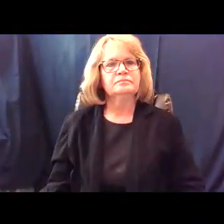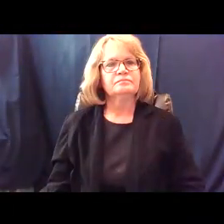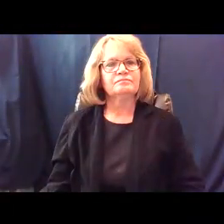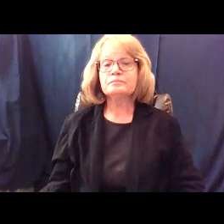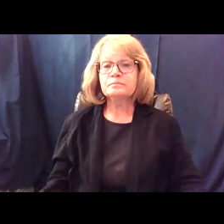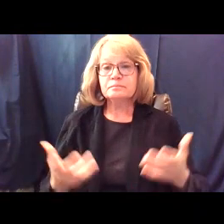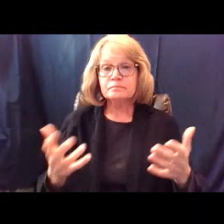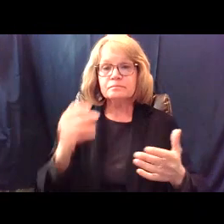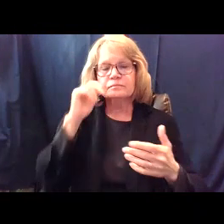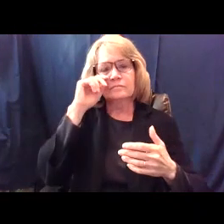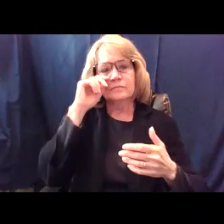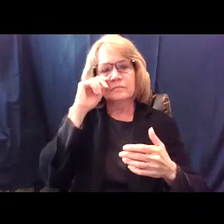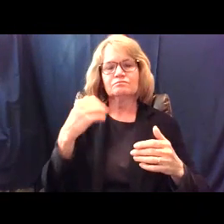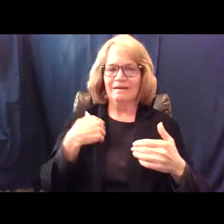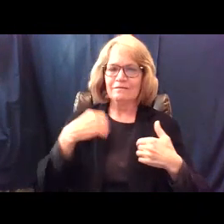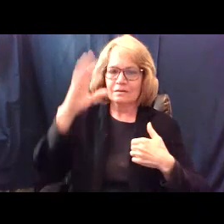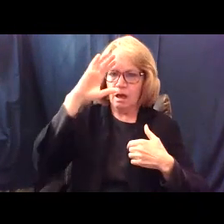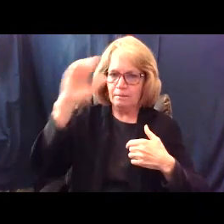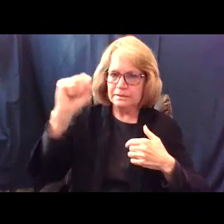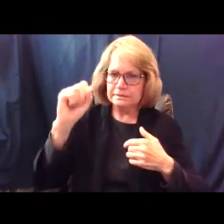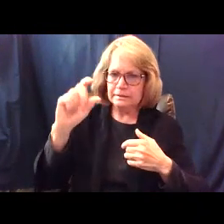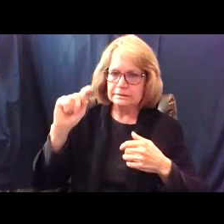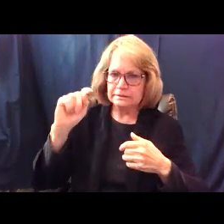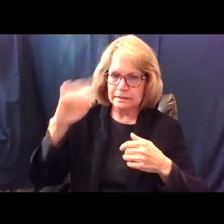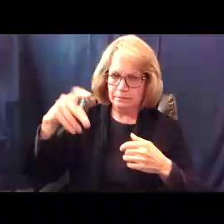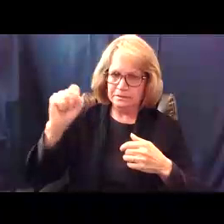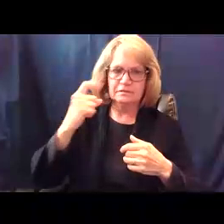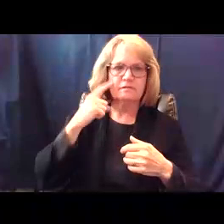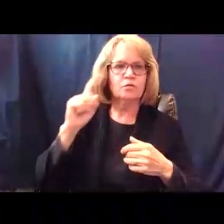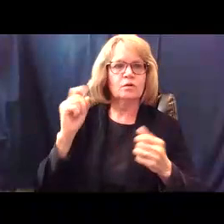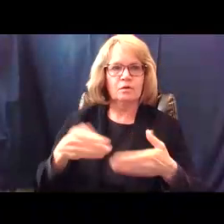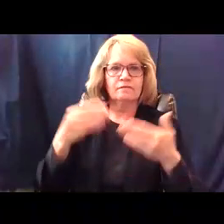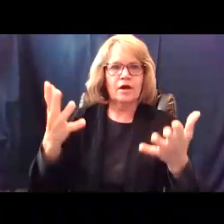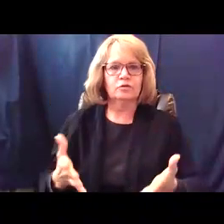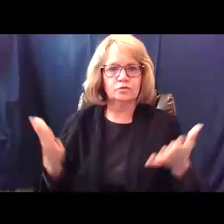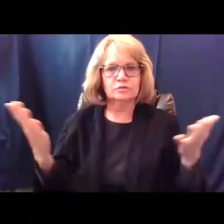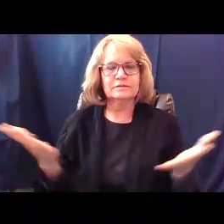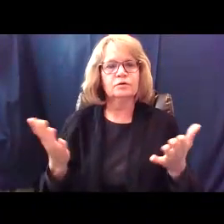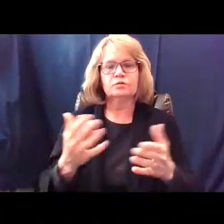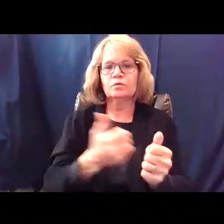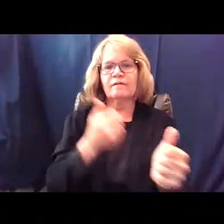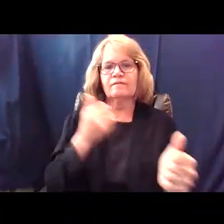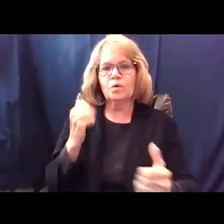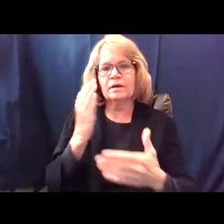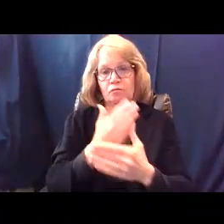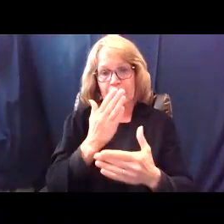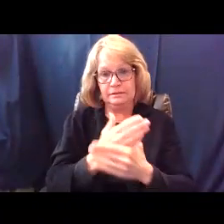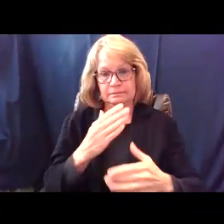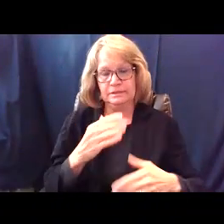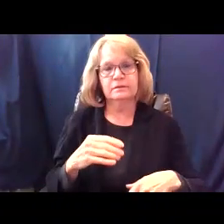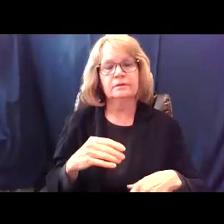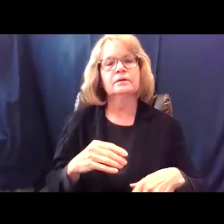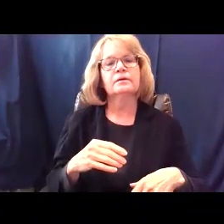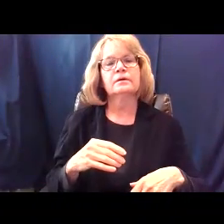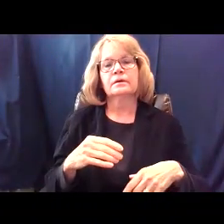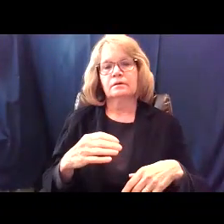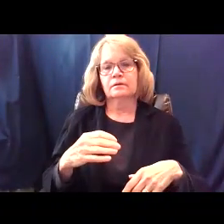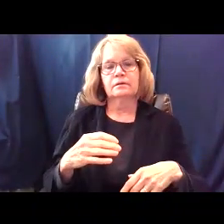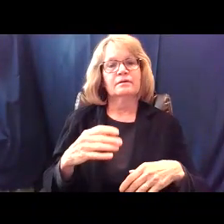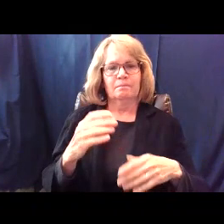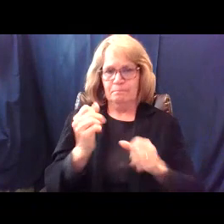So we've got some common sense tips for any housing providers that are on the call to avoid harassment claims. So making sure that they've got